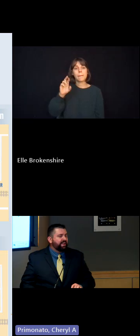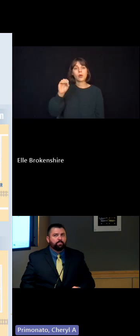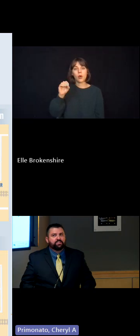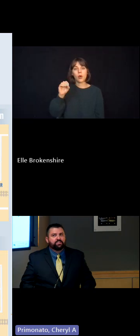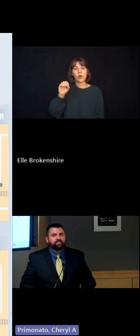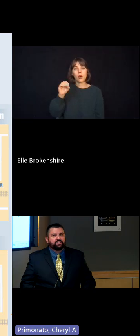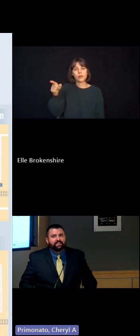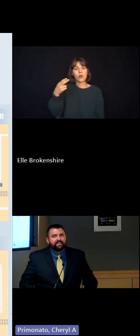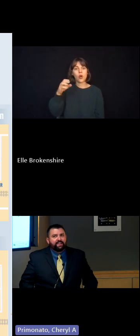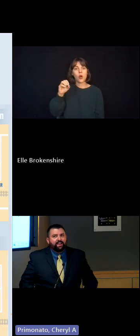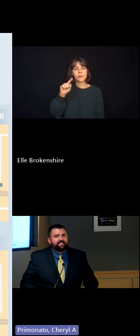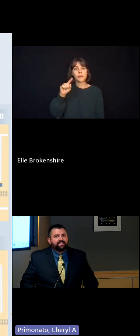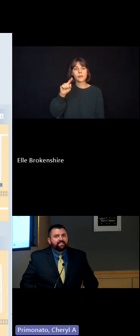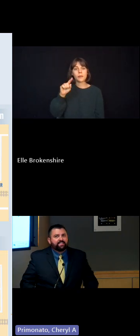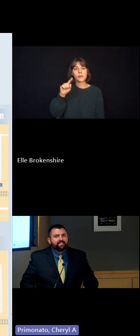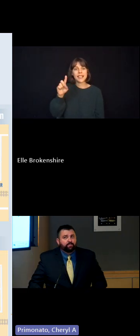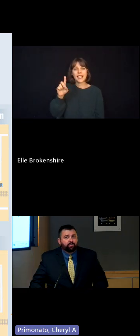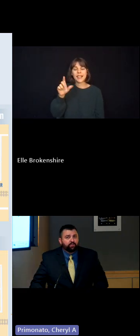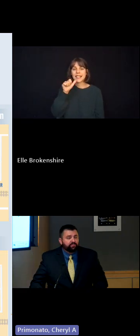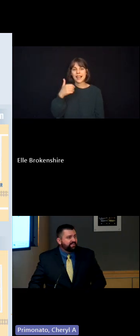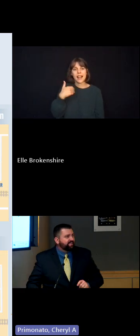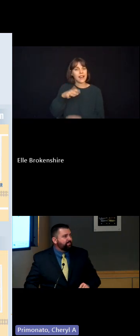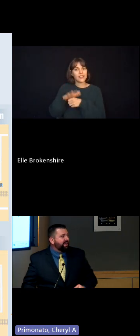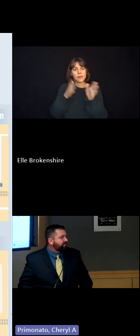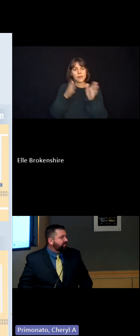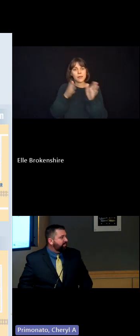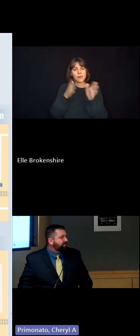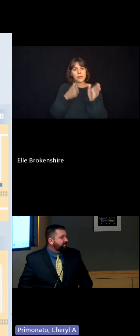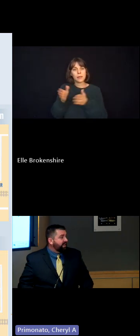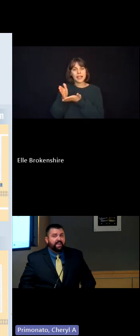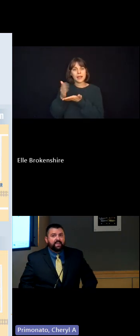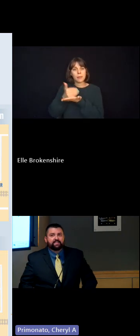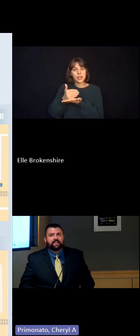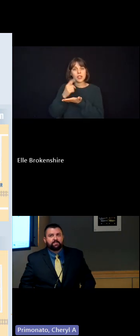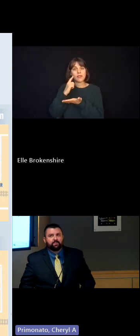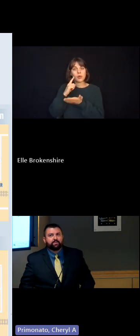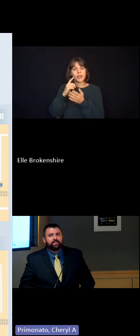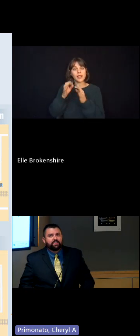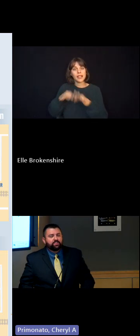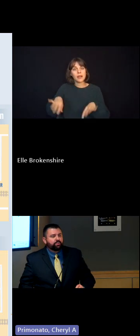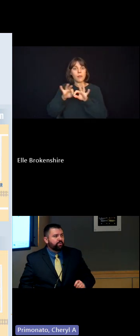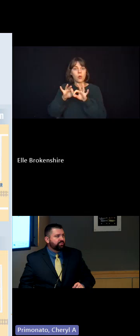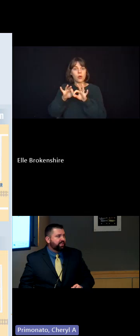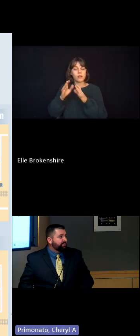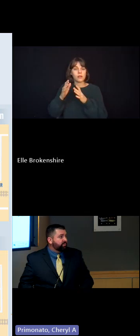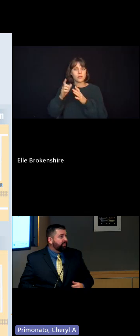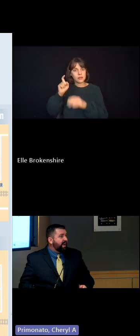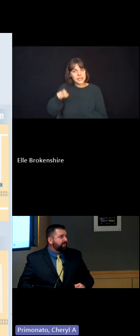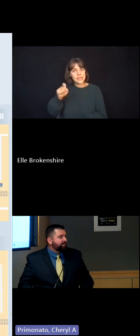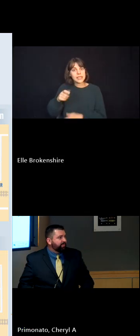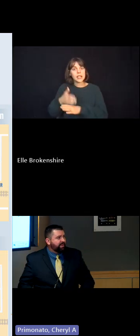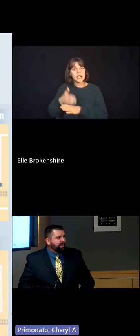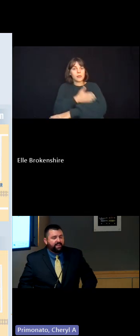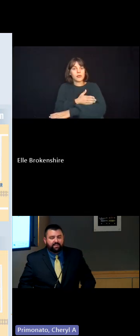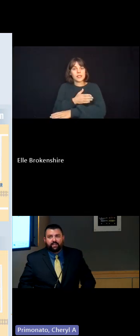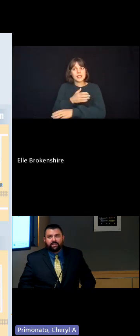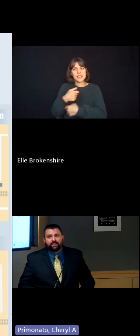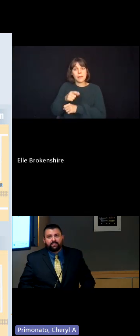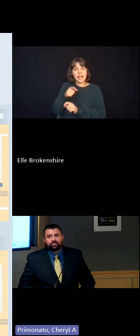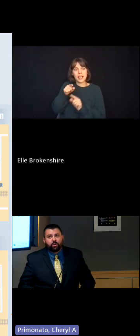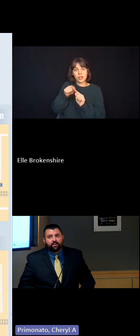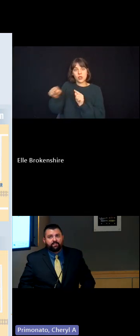time to plan or budget for the necessary improvements to make those stops ADA accessible. So those stops will not be